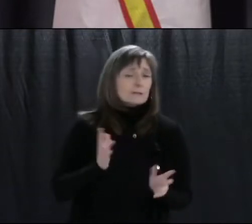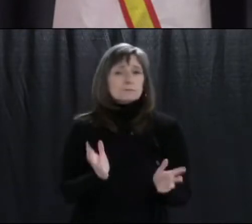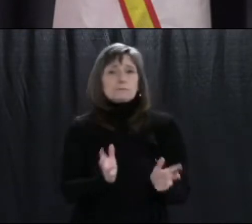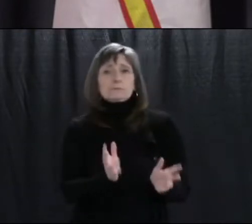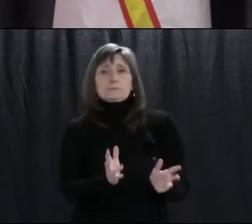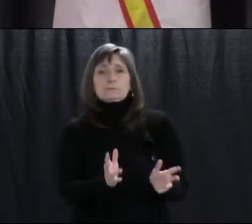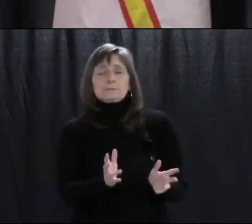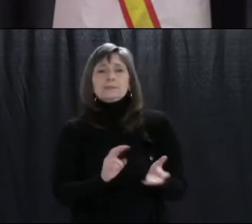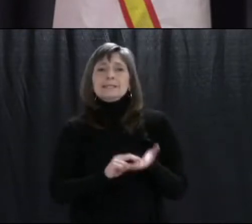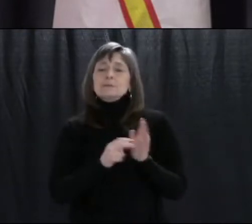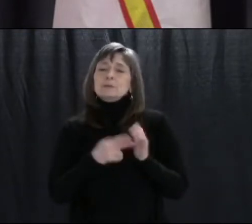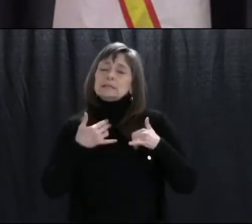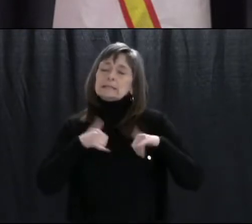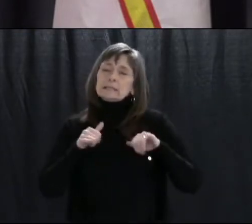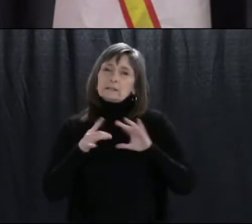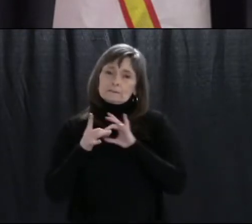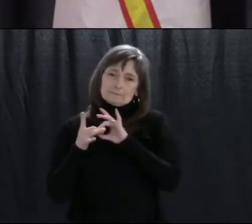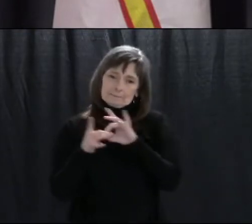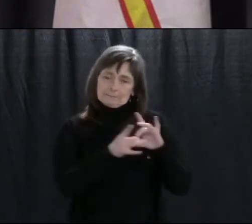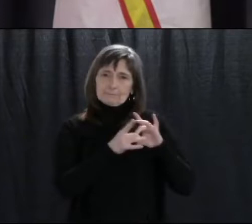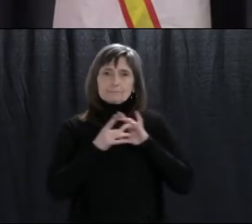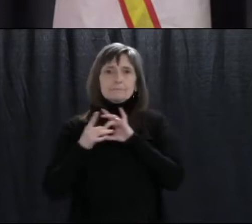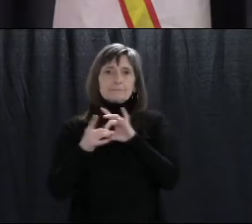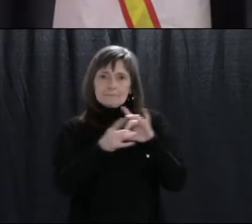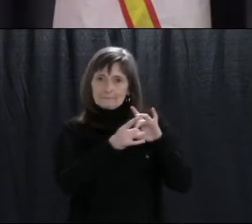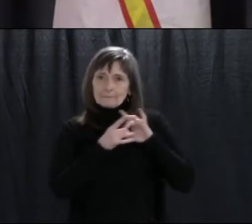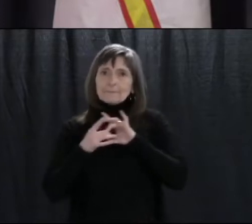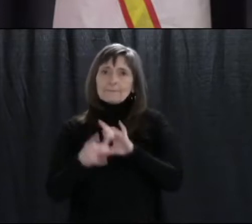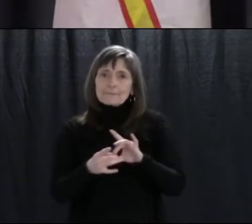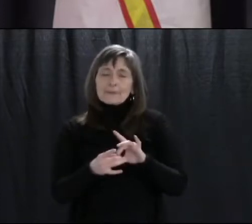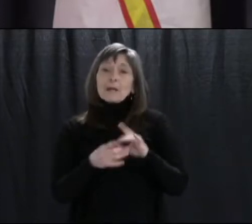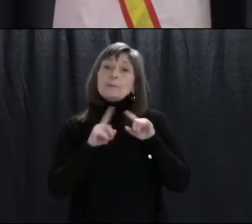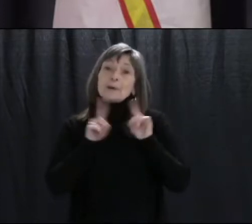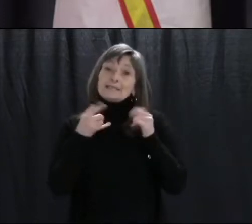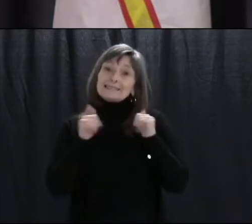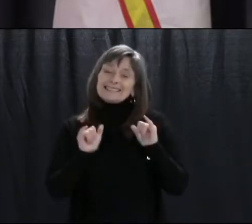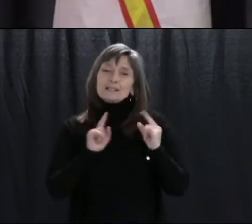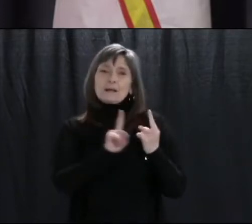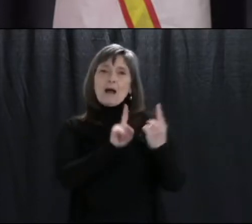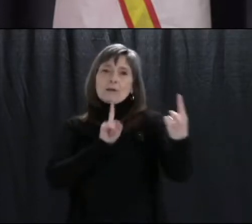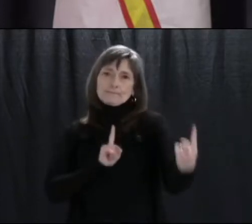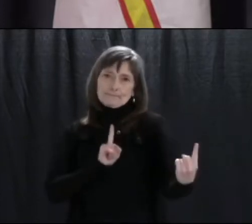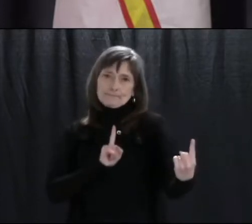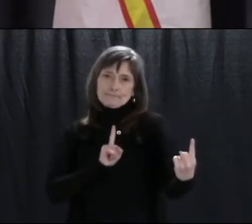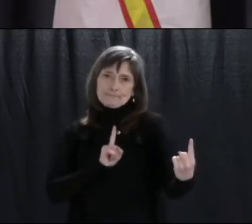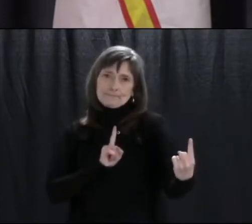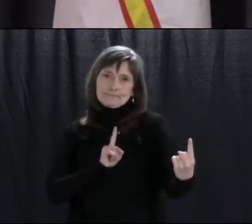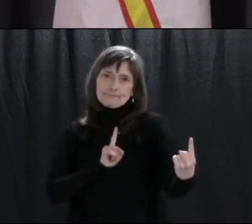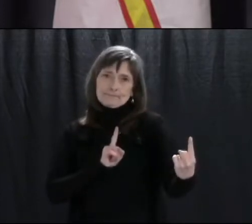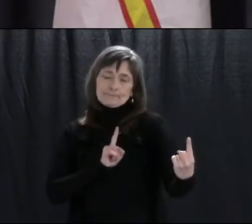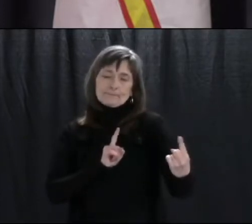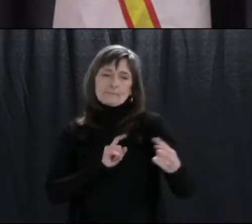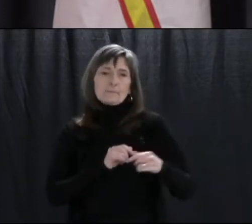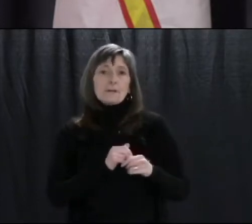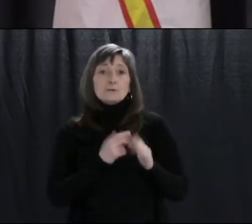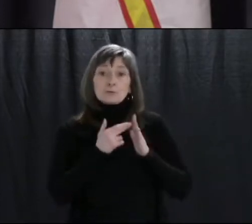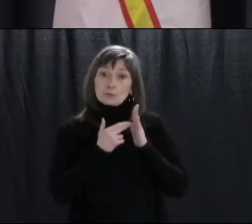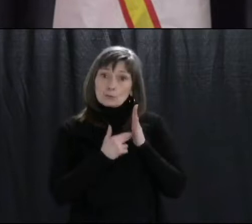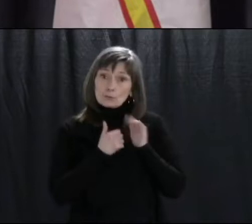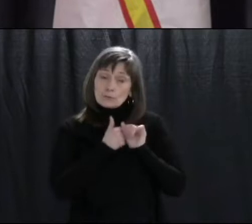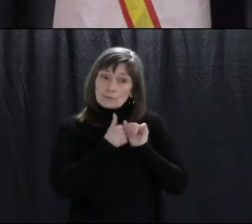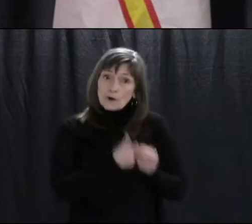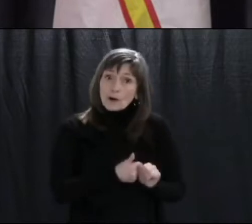So we can come together as a province by keeping a safe distance. It's by following these rules that we will come